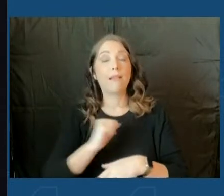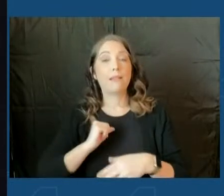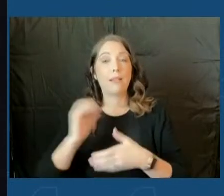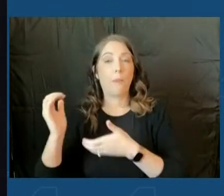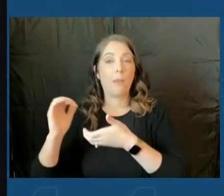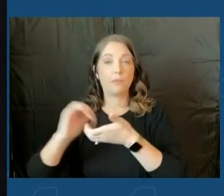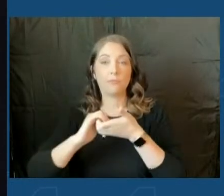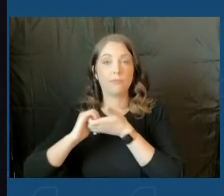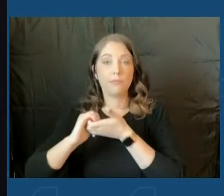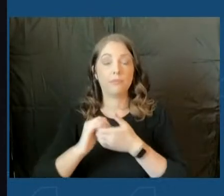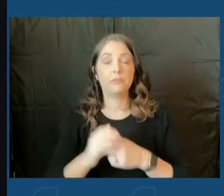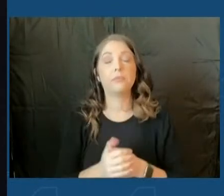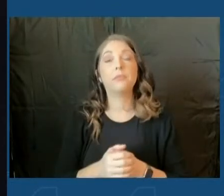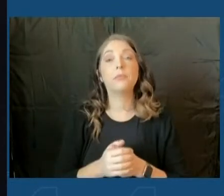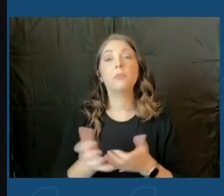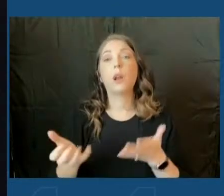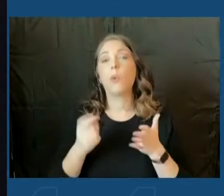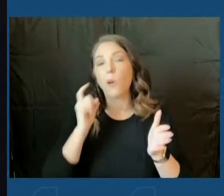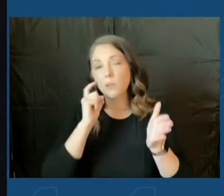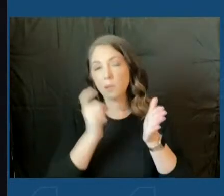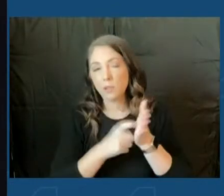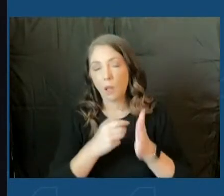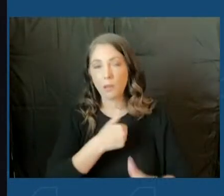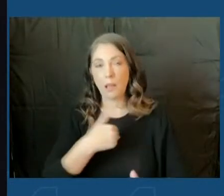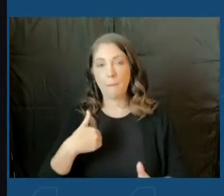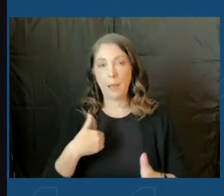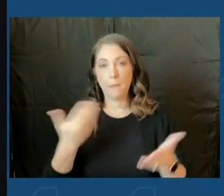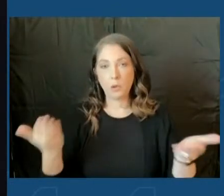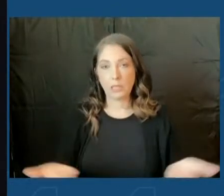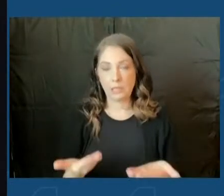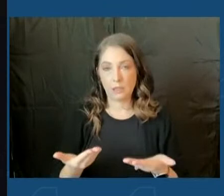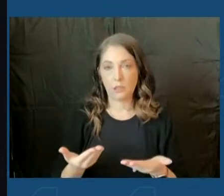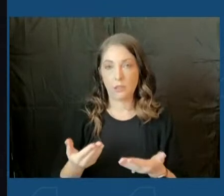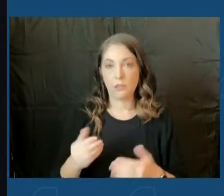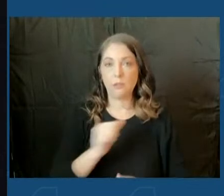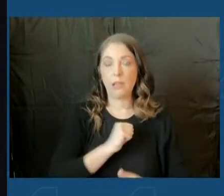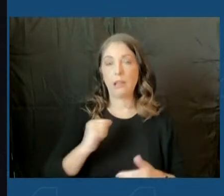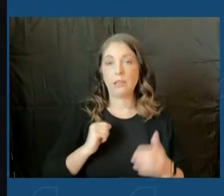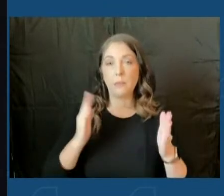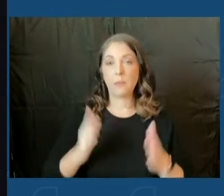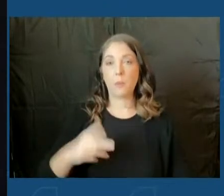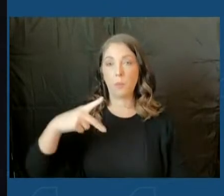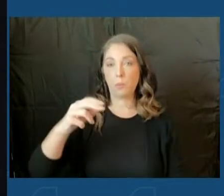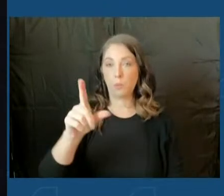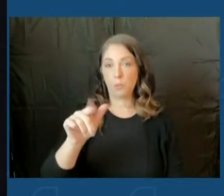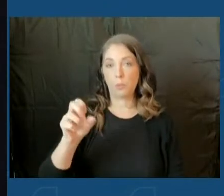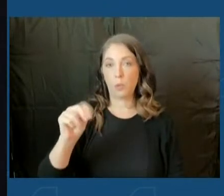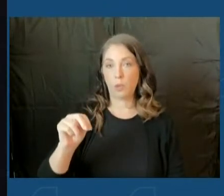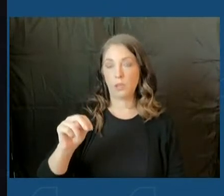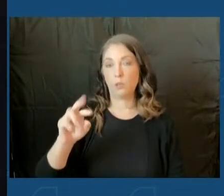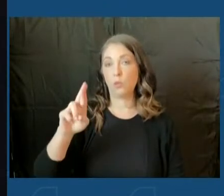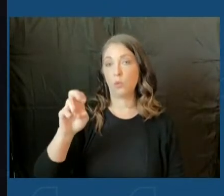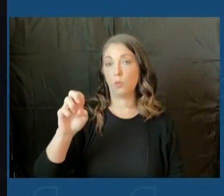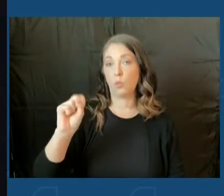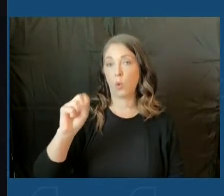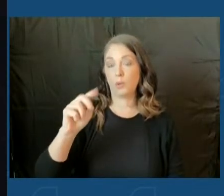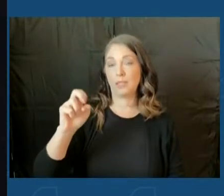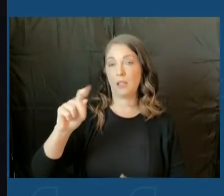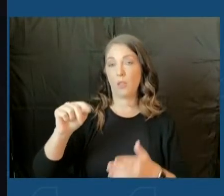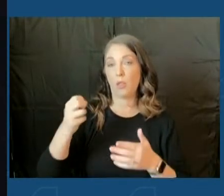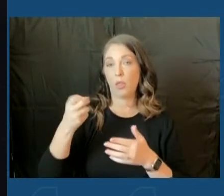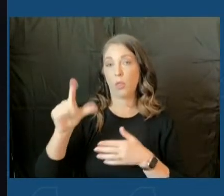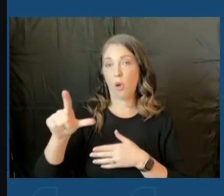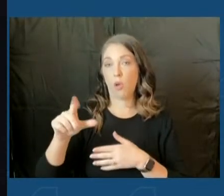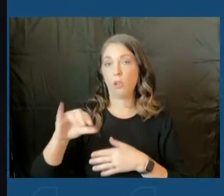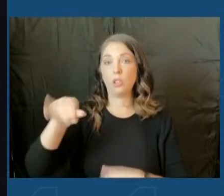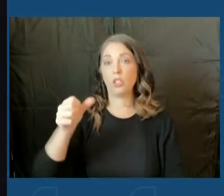to give acknowledgement to the members who are here. We have Assembly Member Amy Paulin, Linda Rosenthal, Pat Fahey, Jonathan